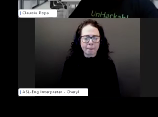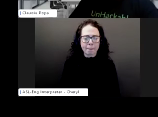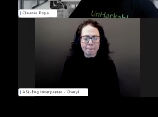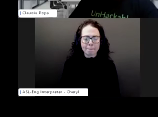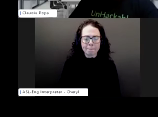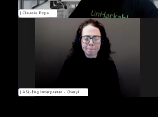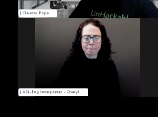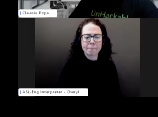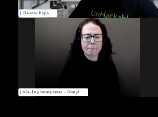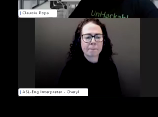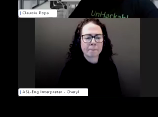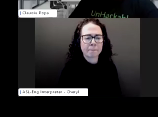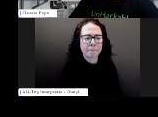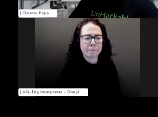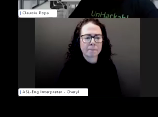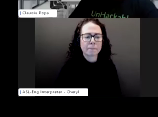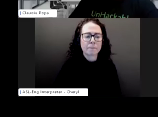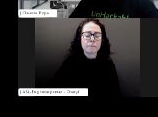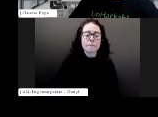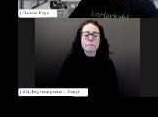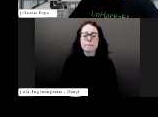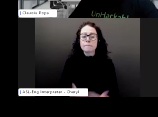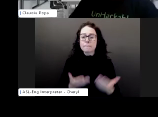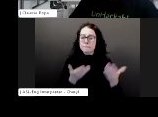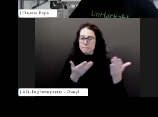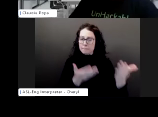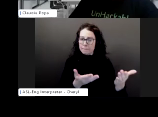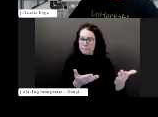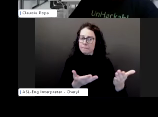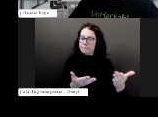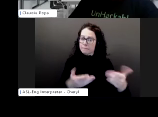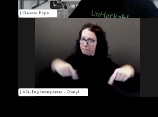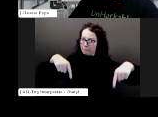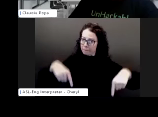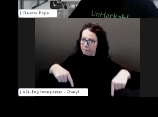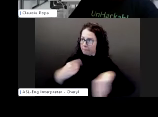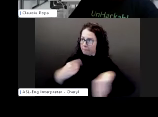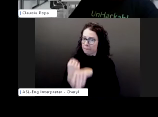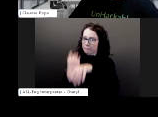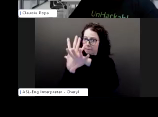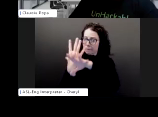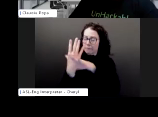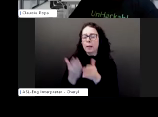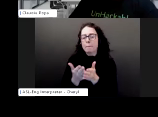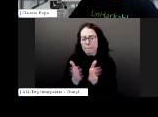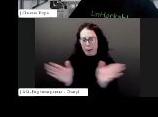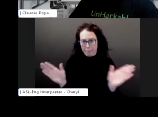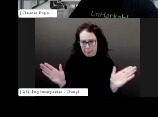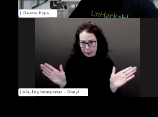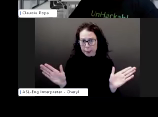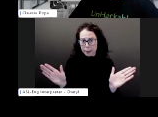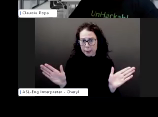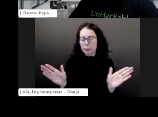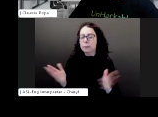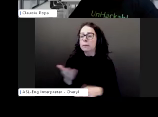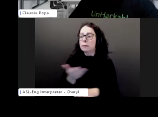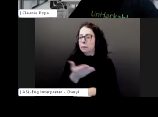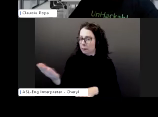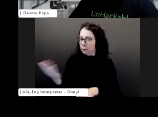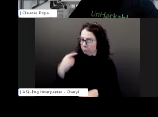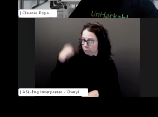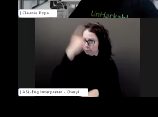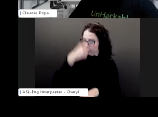is a public forum. Even though we cannot see your faces, your names are visible. And so we encourage you